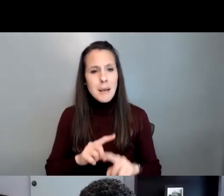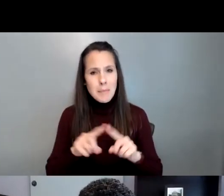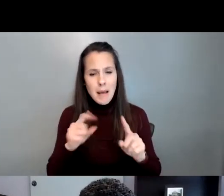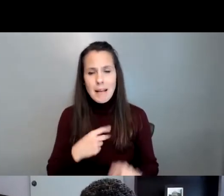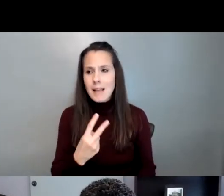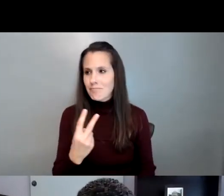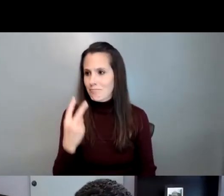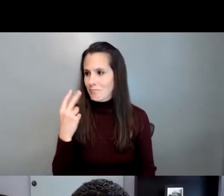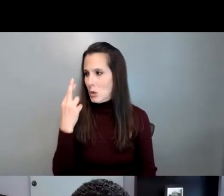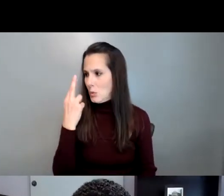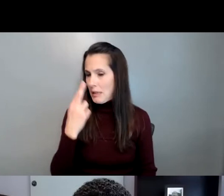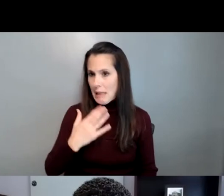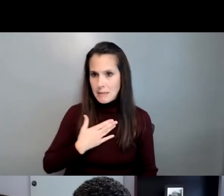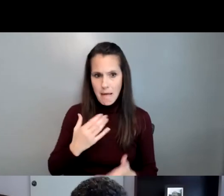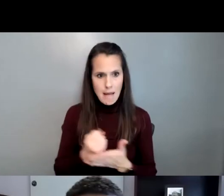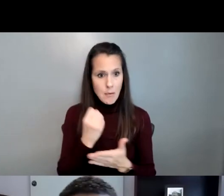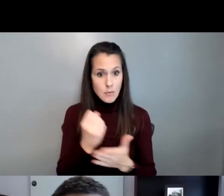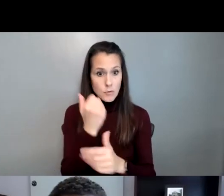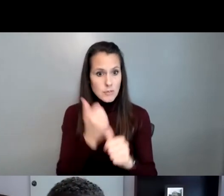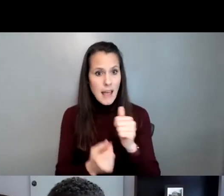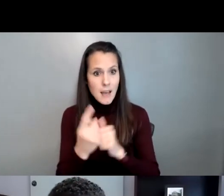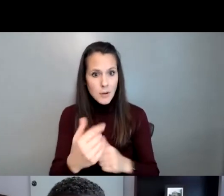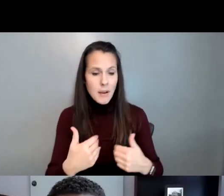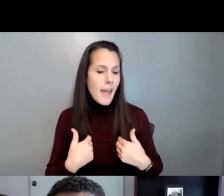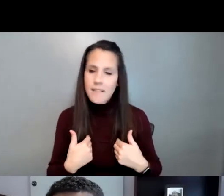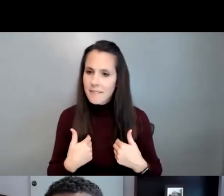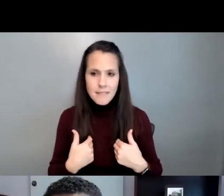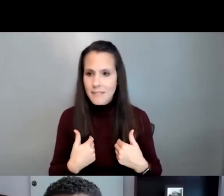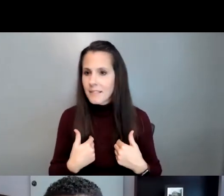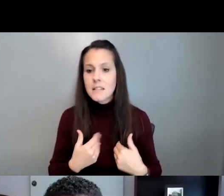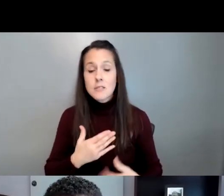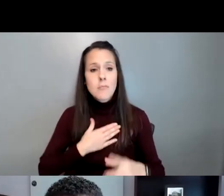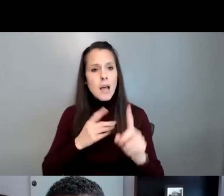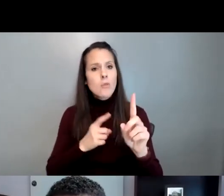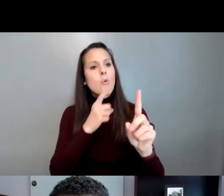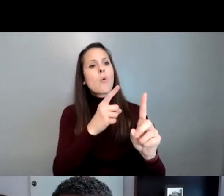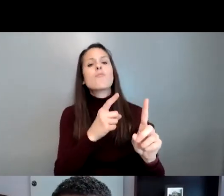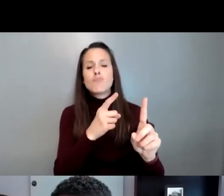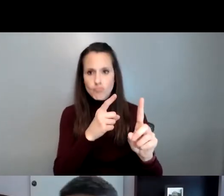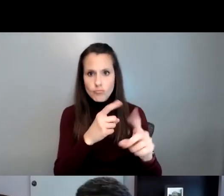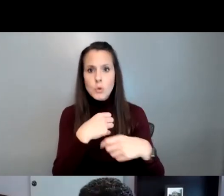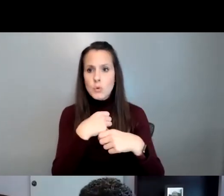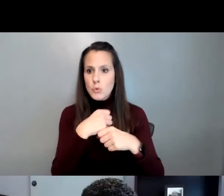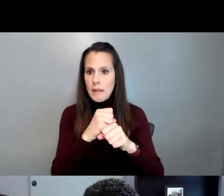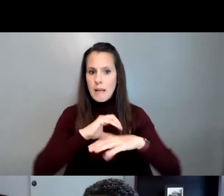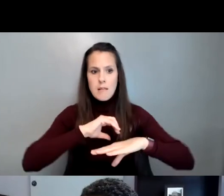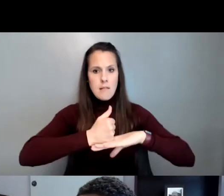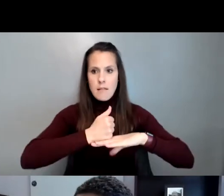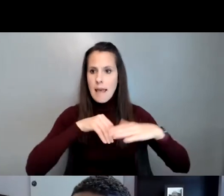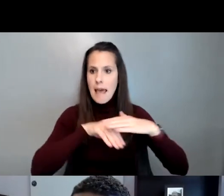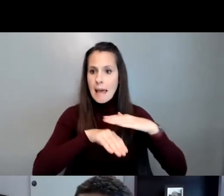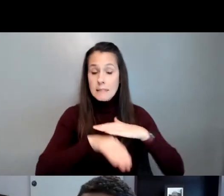given are not given to everybody else. And so my goal was to then create access for people, whether it's through